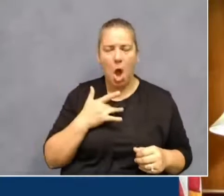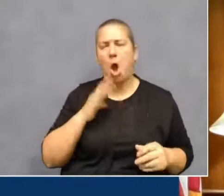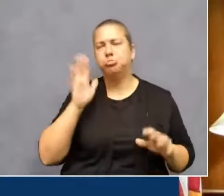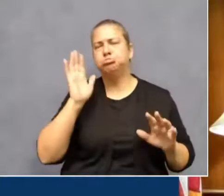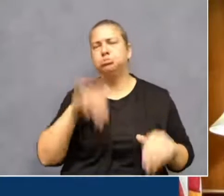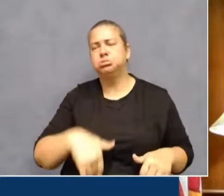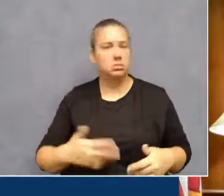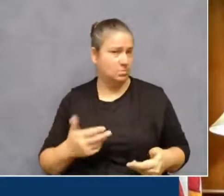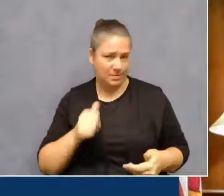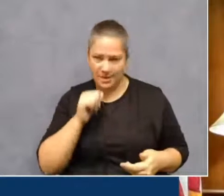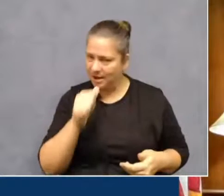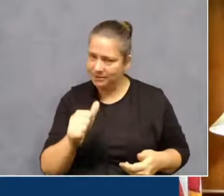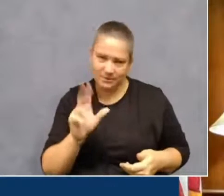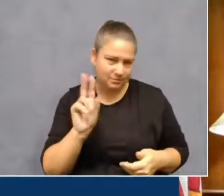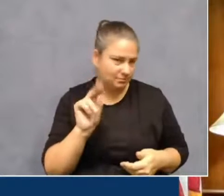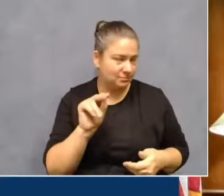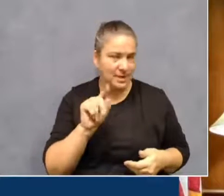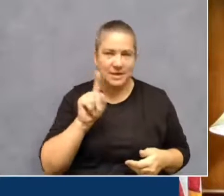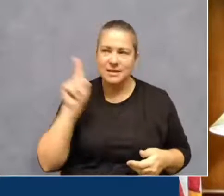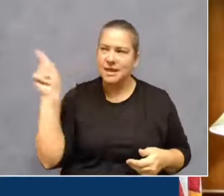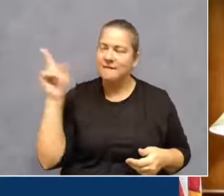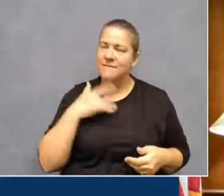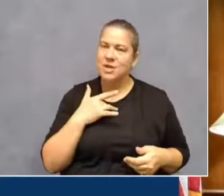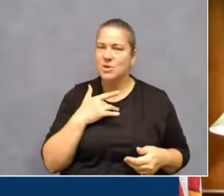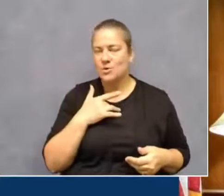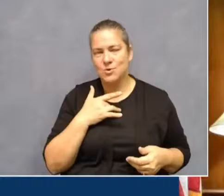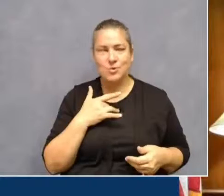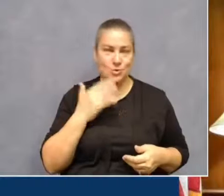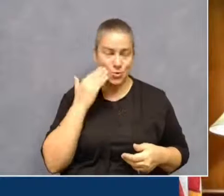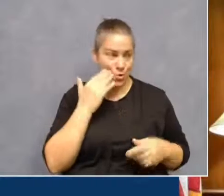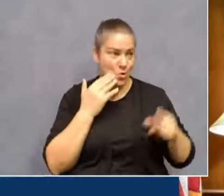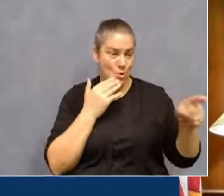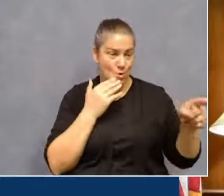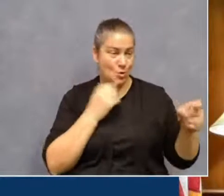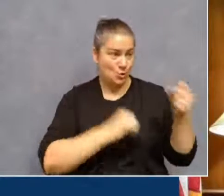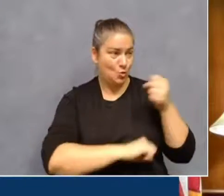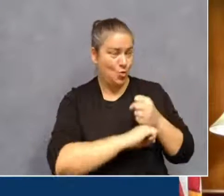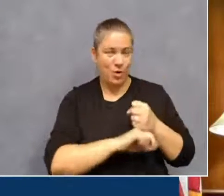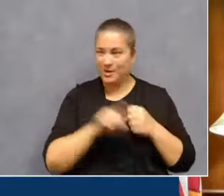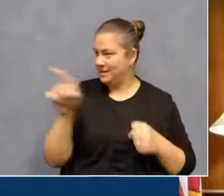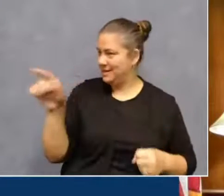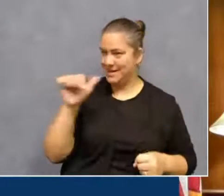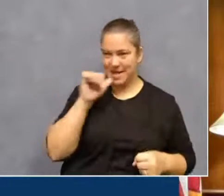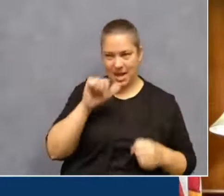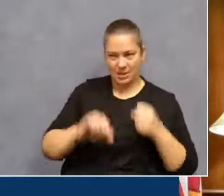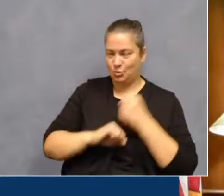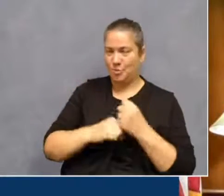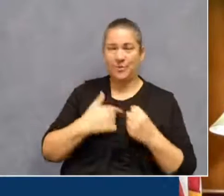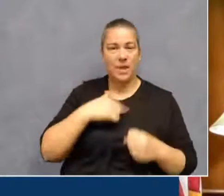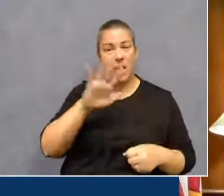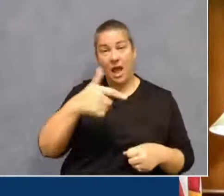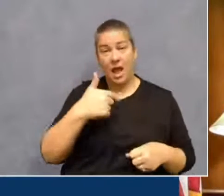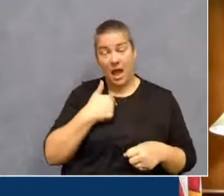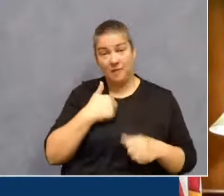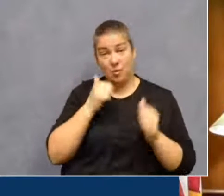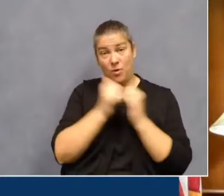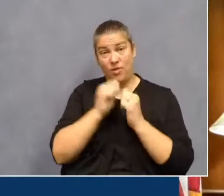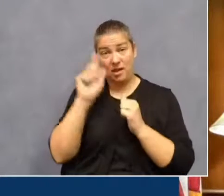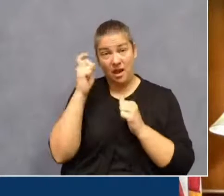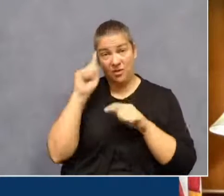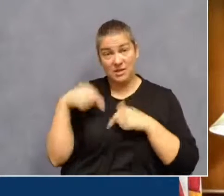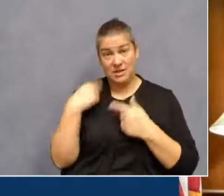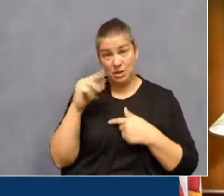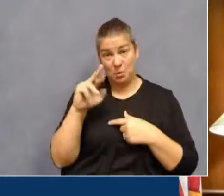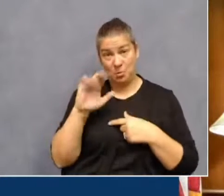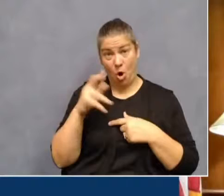your decision is popular with some and not popular with others. I've sat beside the governor since March as he's had to make tough